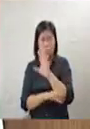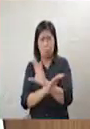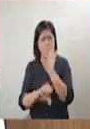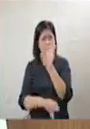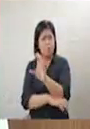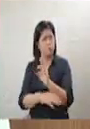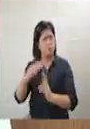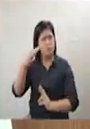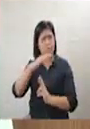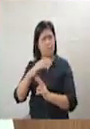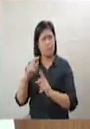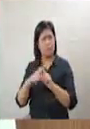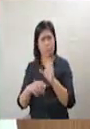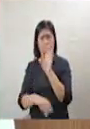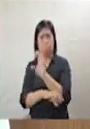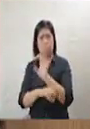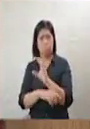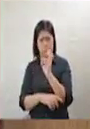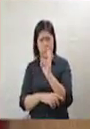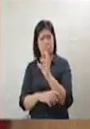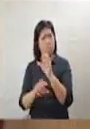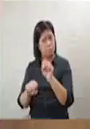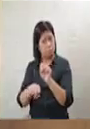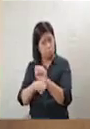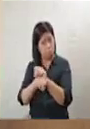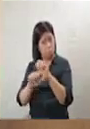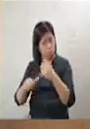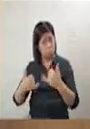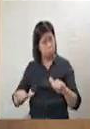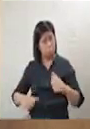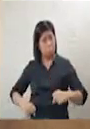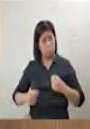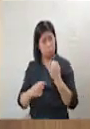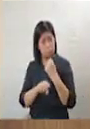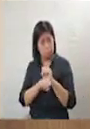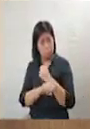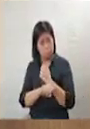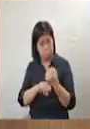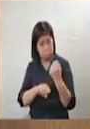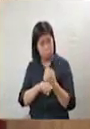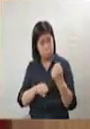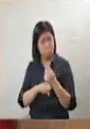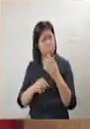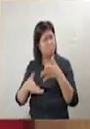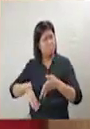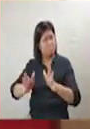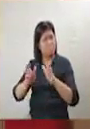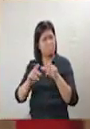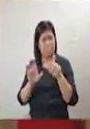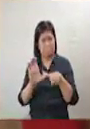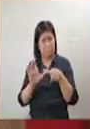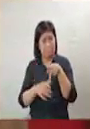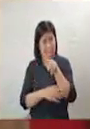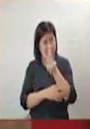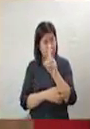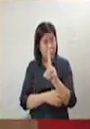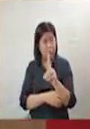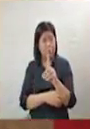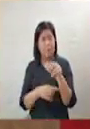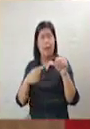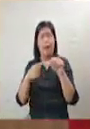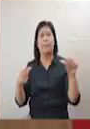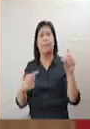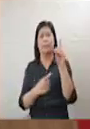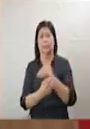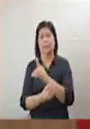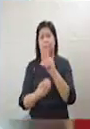resign mandatorily at the age of 60 if they are still productive, of our persons with disabilities, an